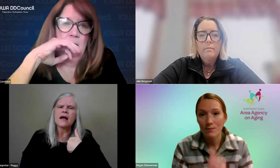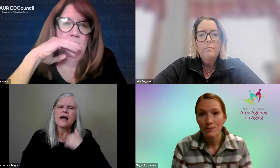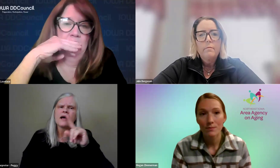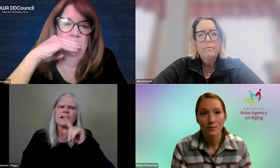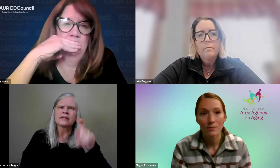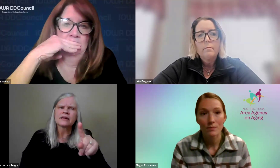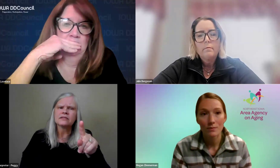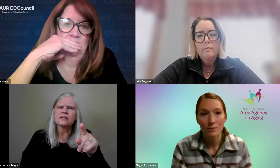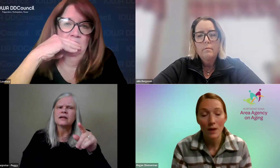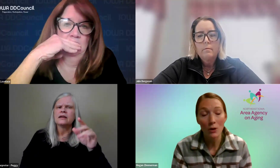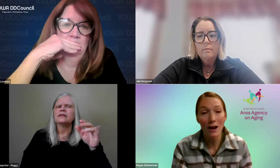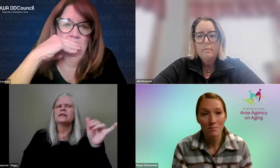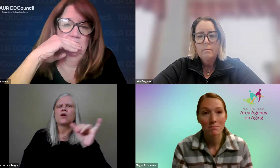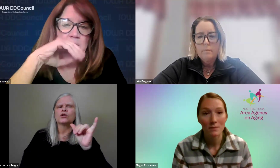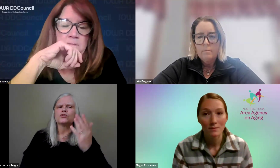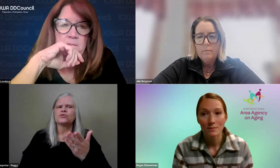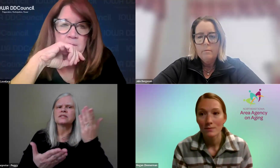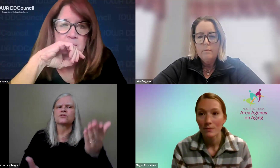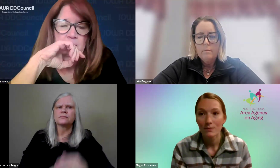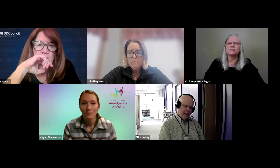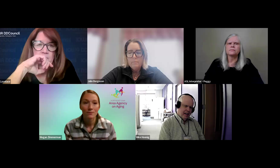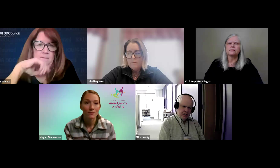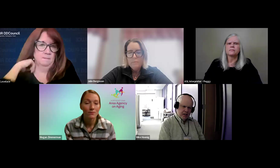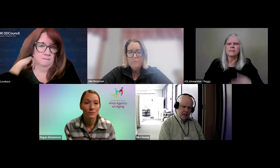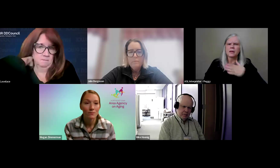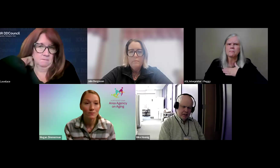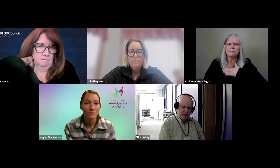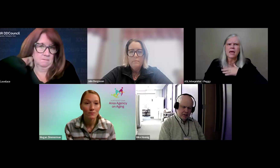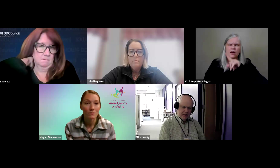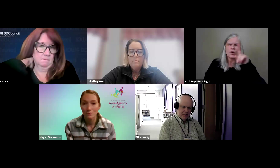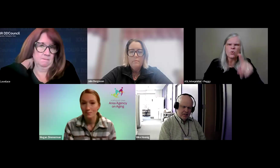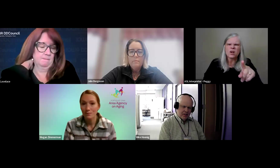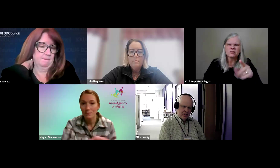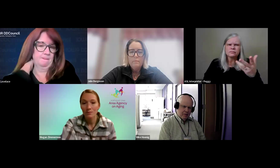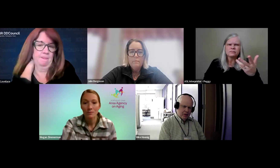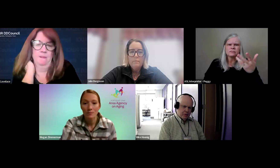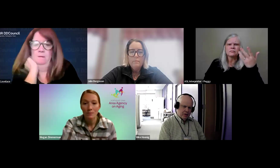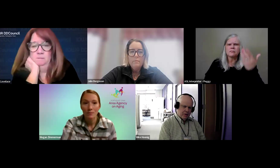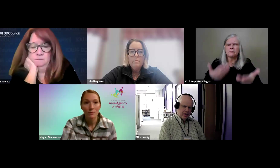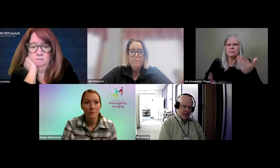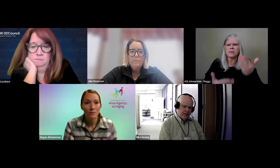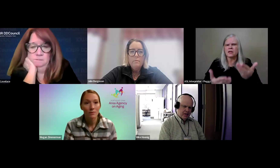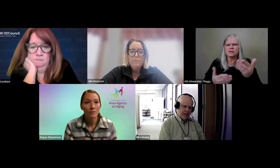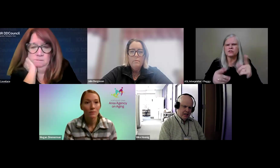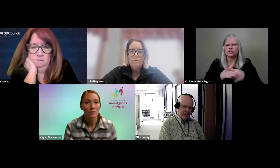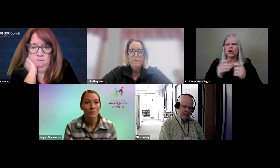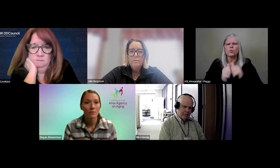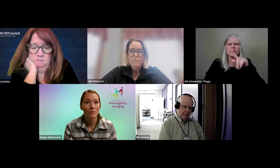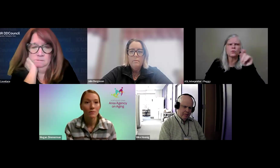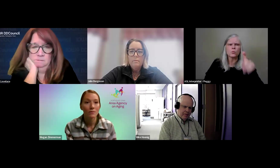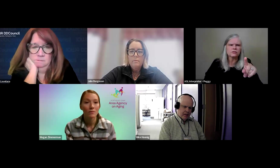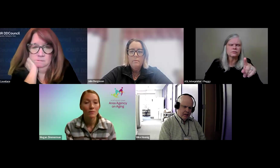question and a suggestion. Okay. So my question, and maybe I should start just with the question,